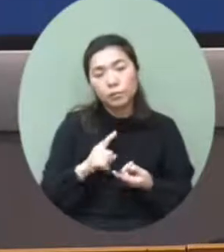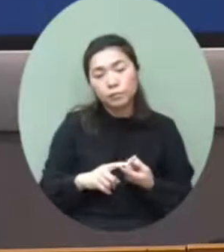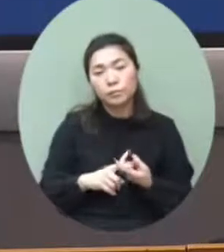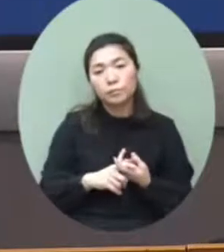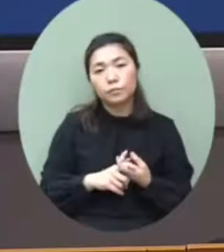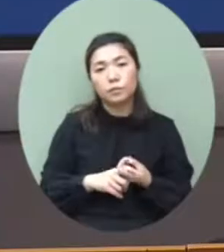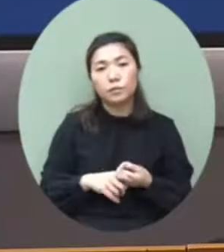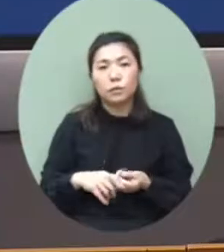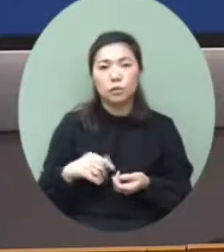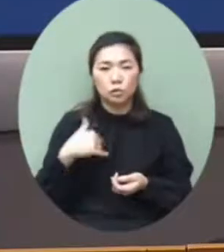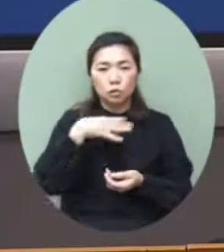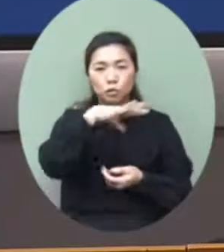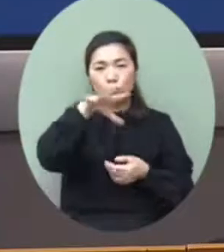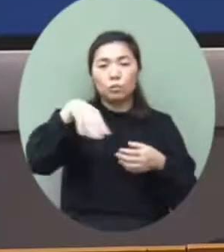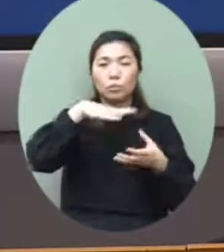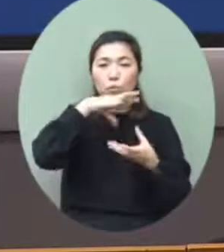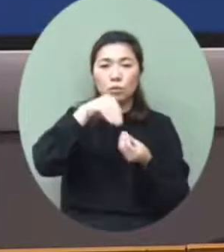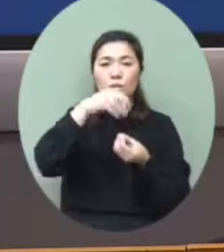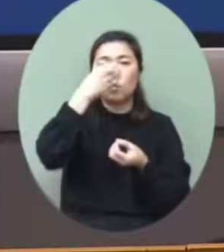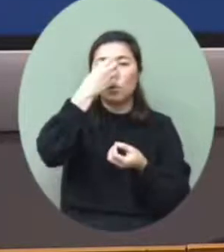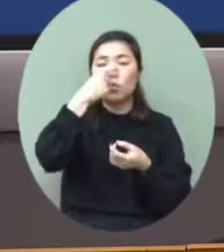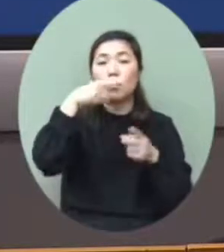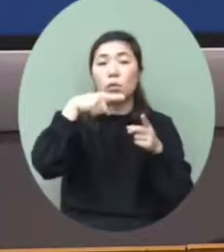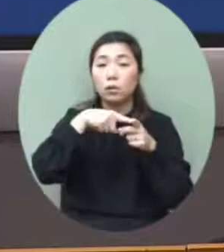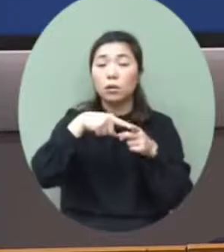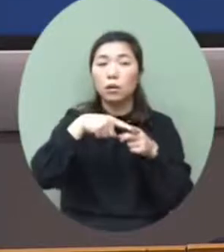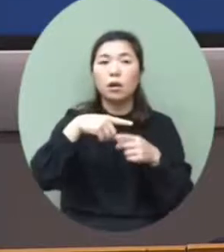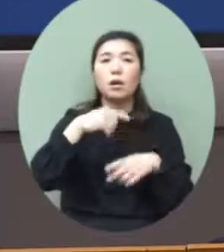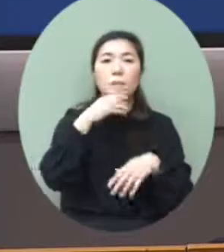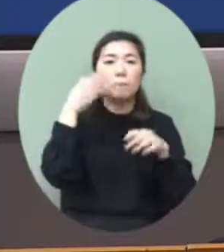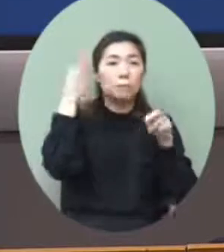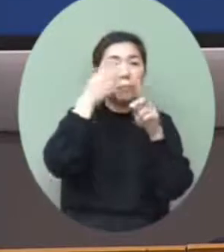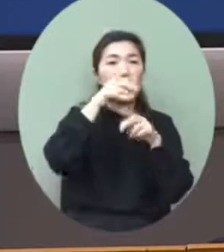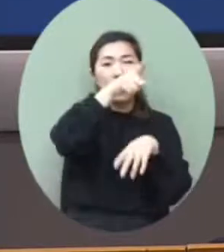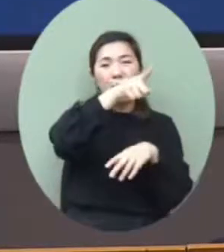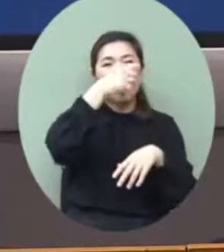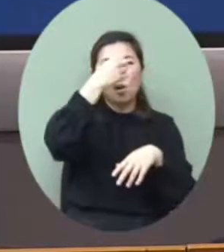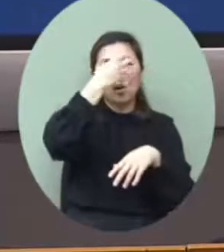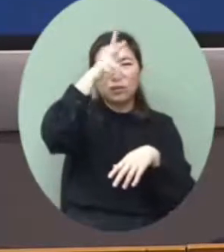the caseload and deaths.